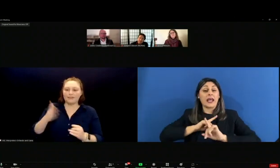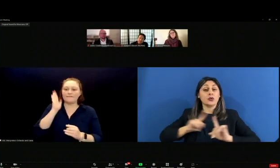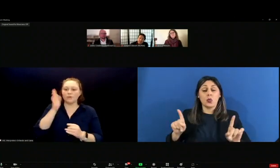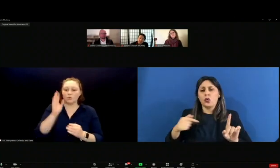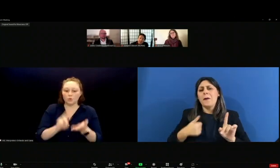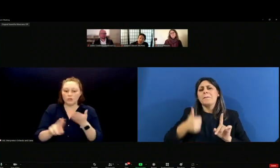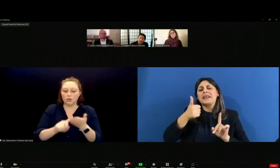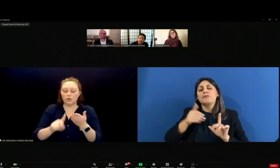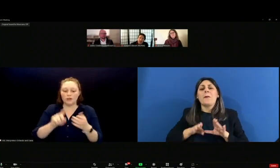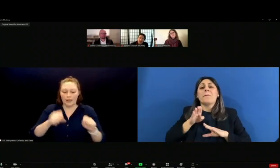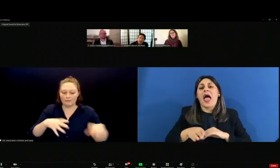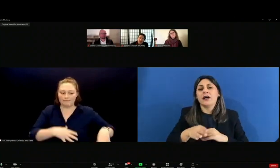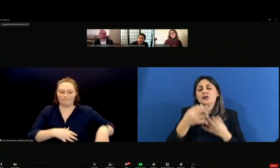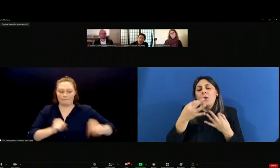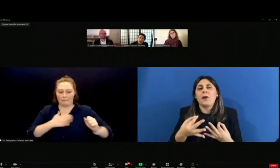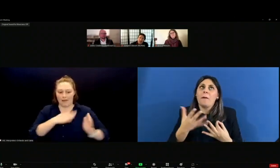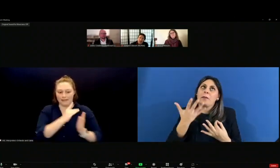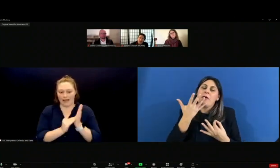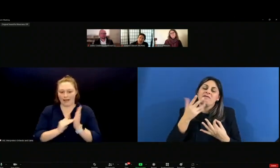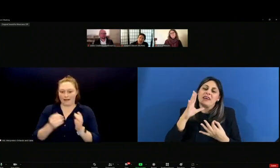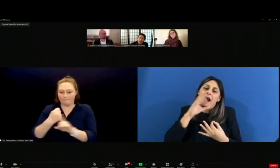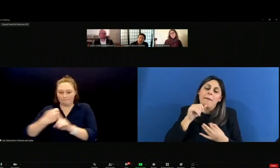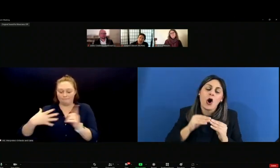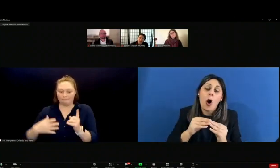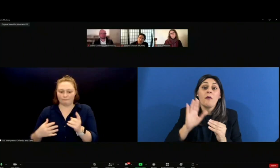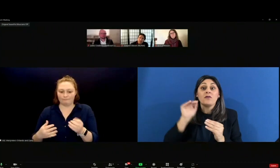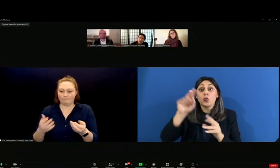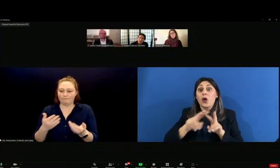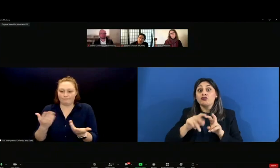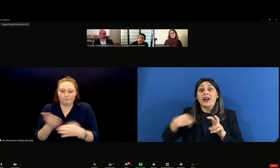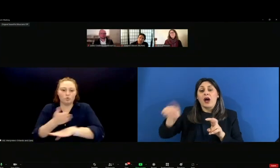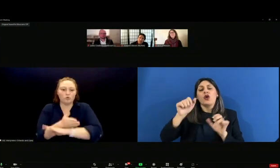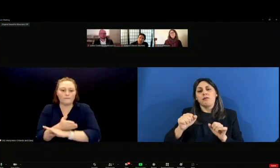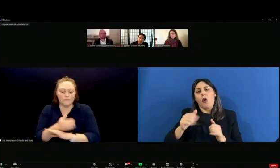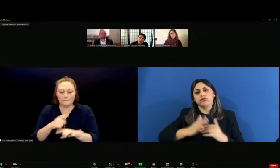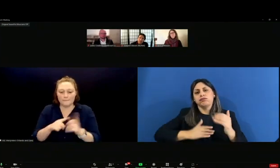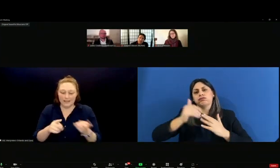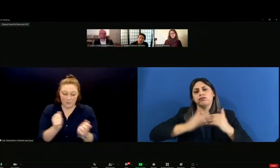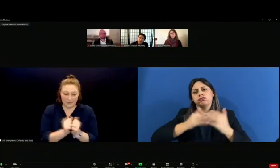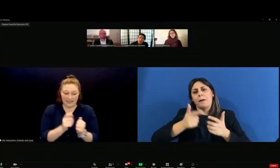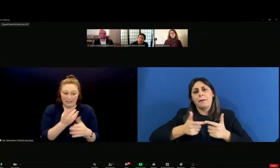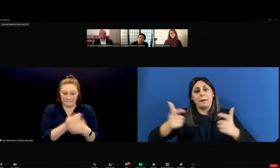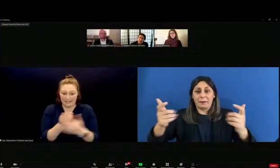expand. But as for the missing trials, indeed, also given that I coded the